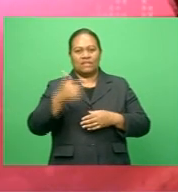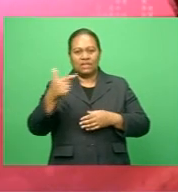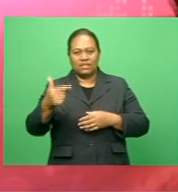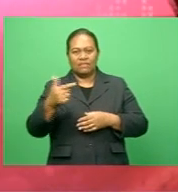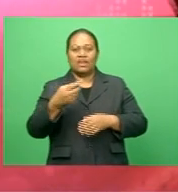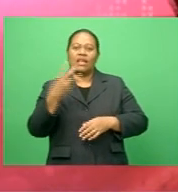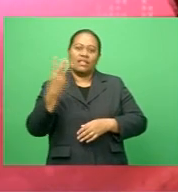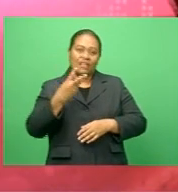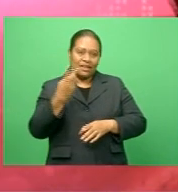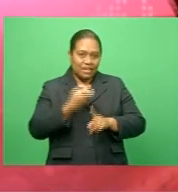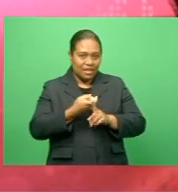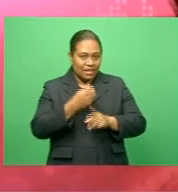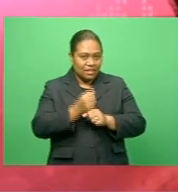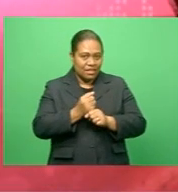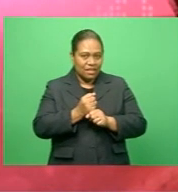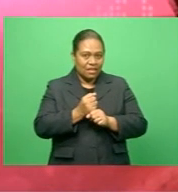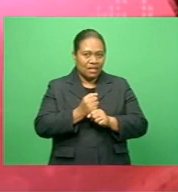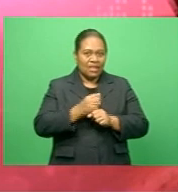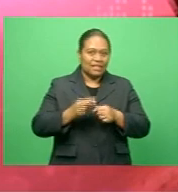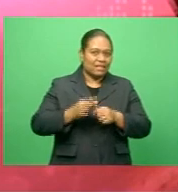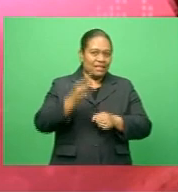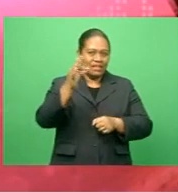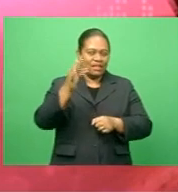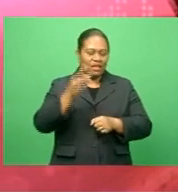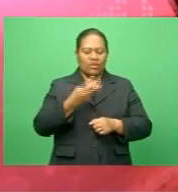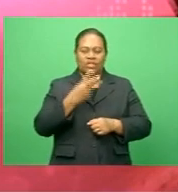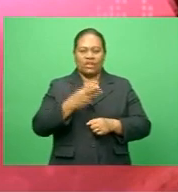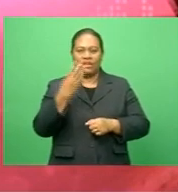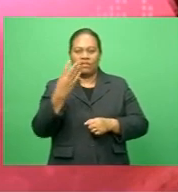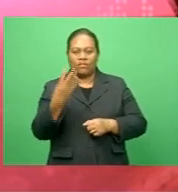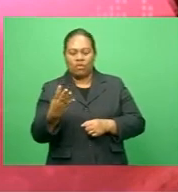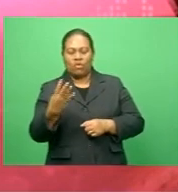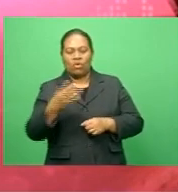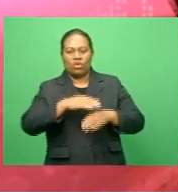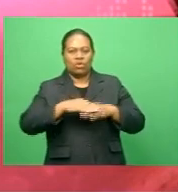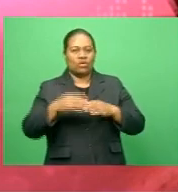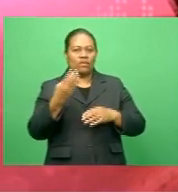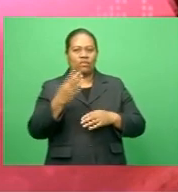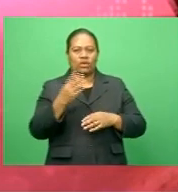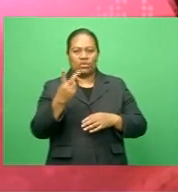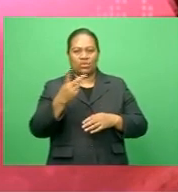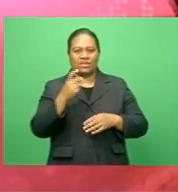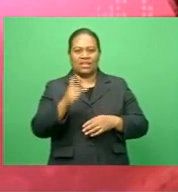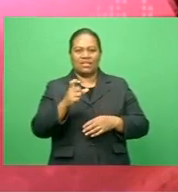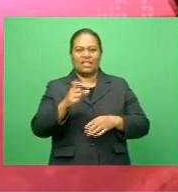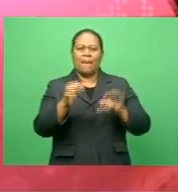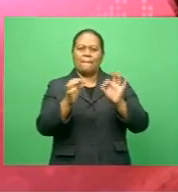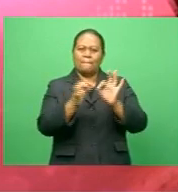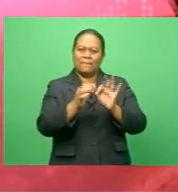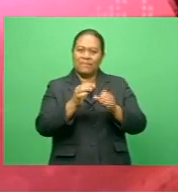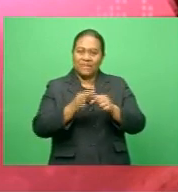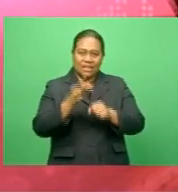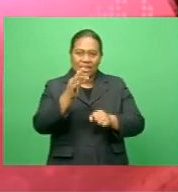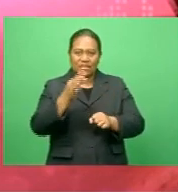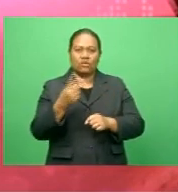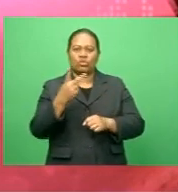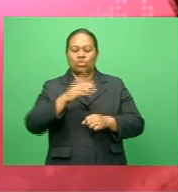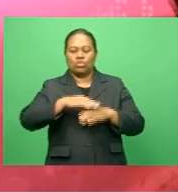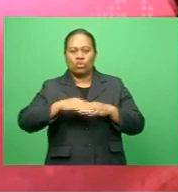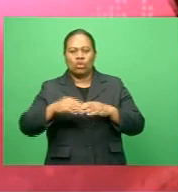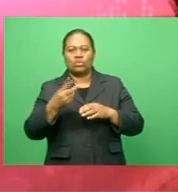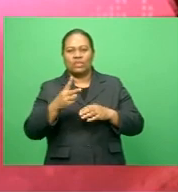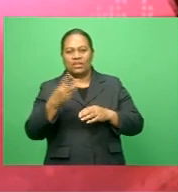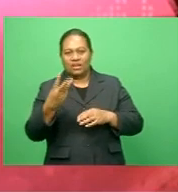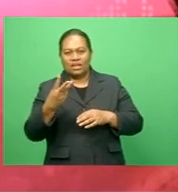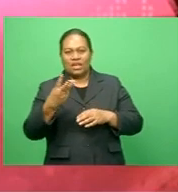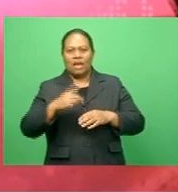a 13 kg cylinder goes to $34.42. Bulk gas will cost $2.23 and auto